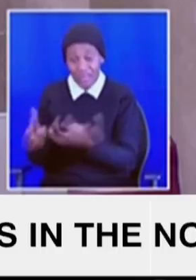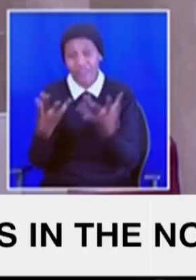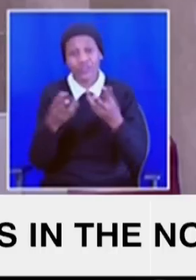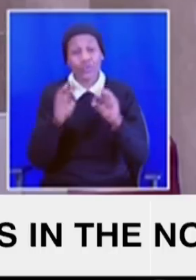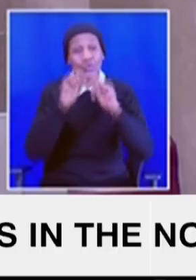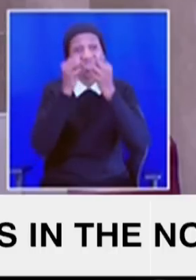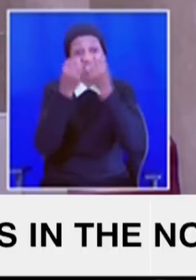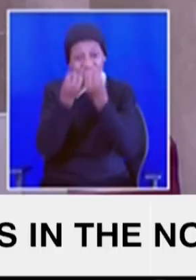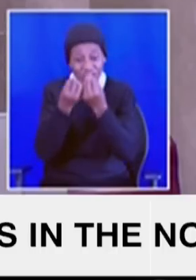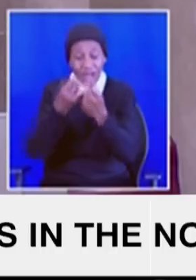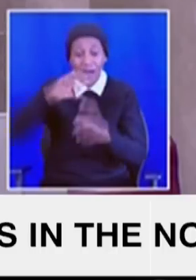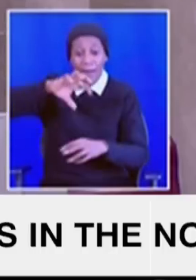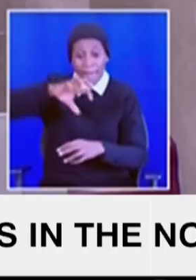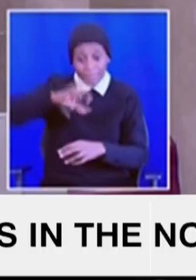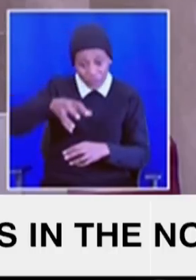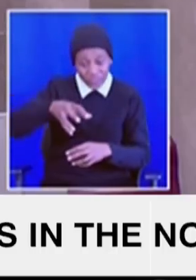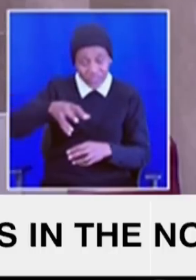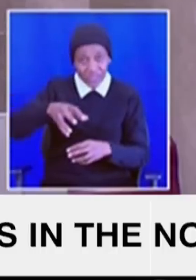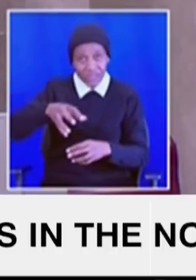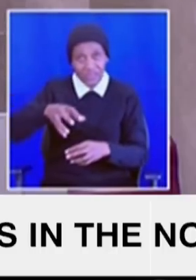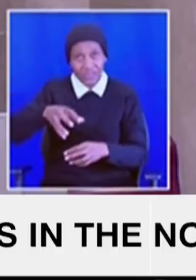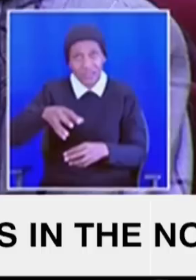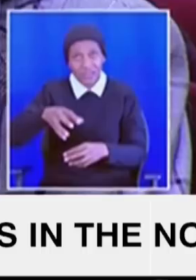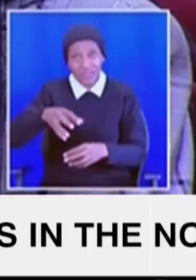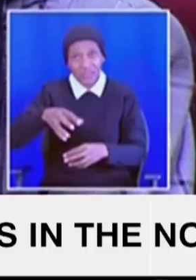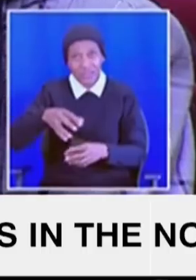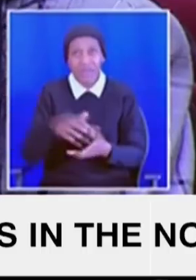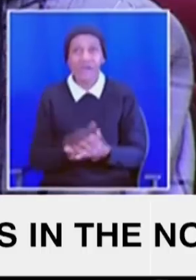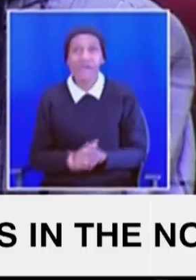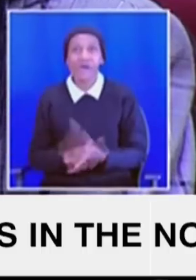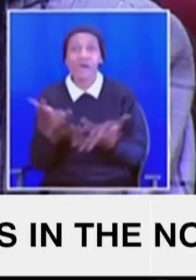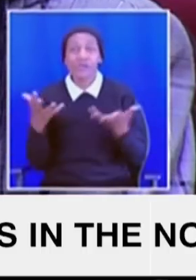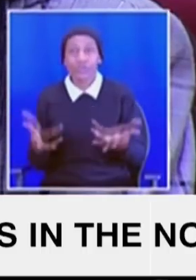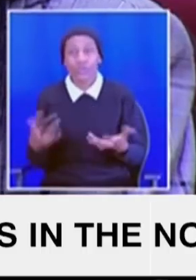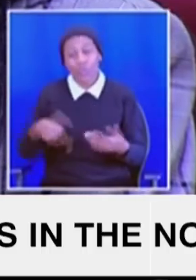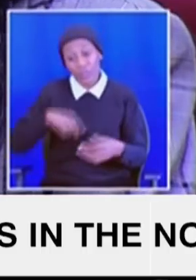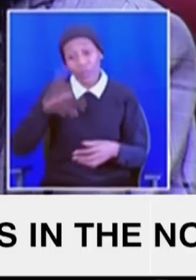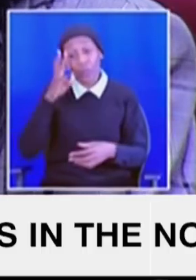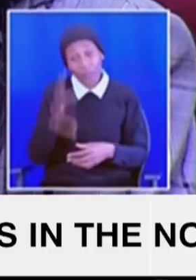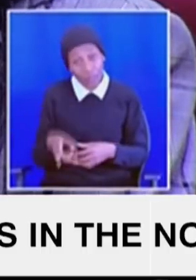to provinces when they do division of revenue. So we'll allow